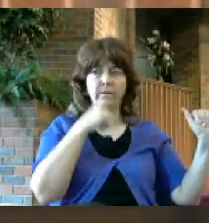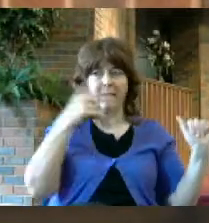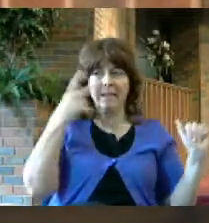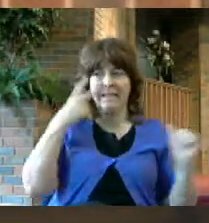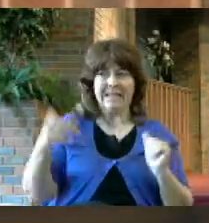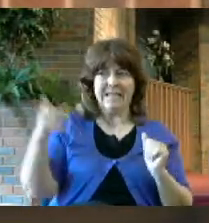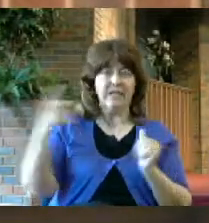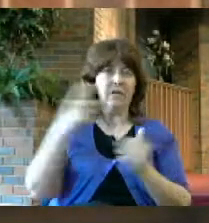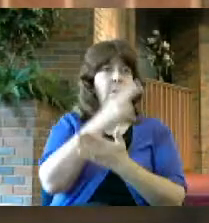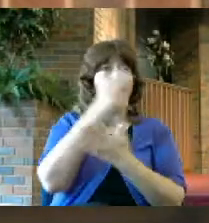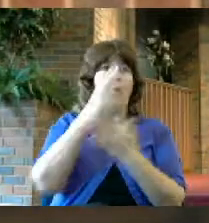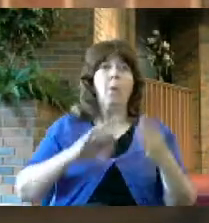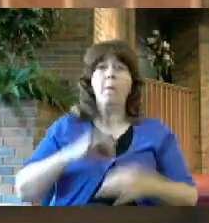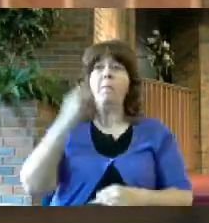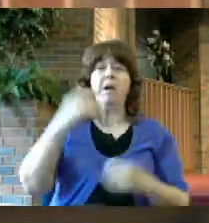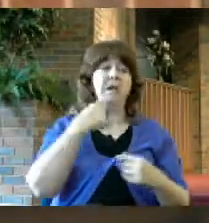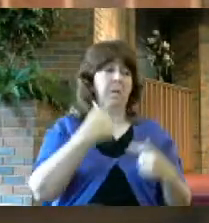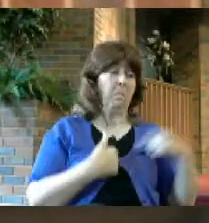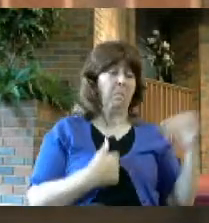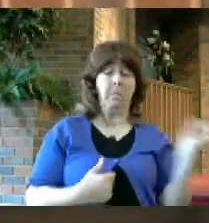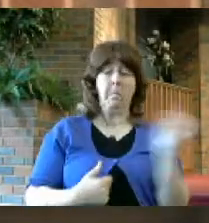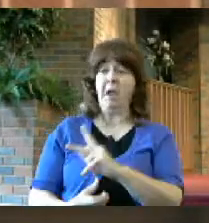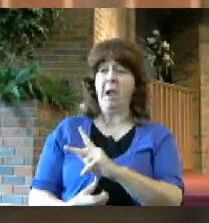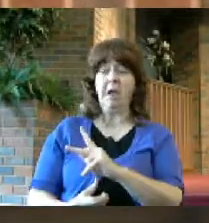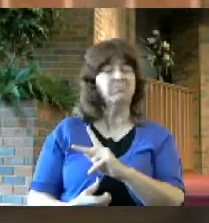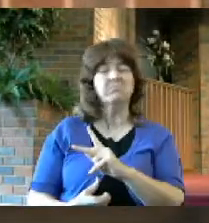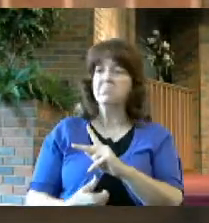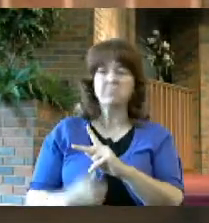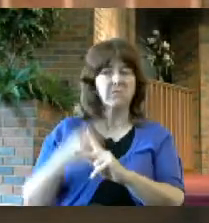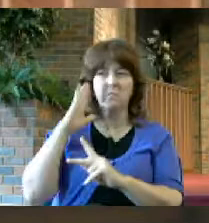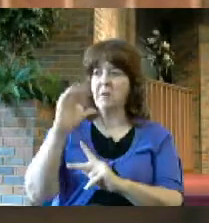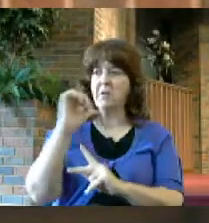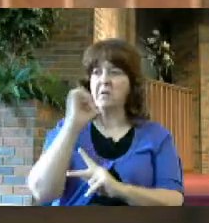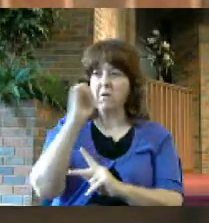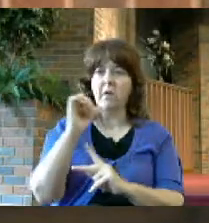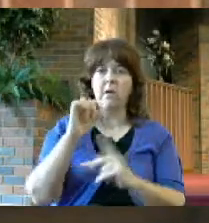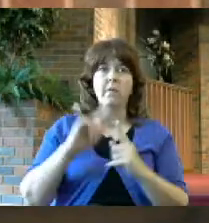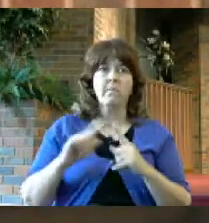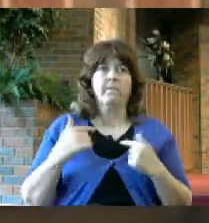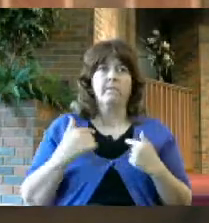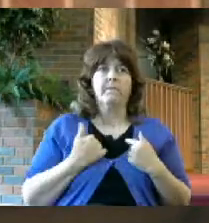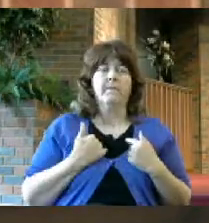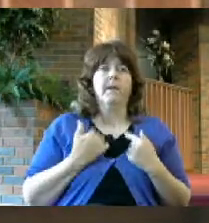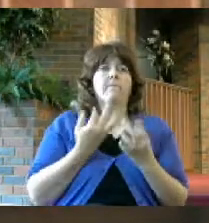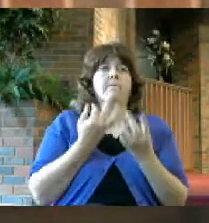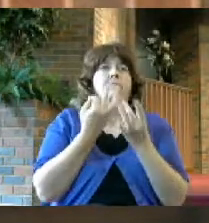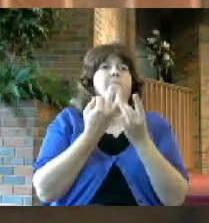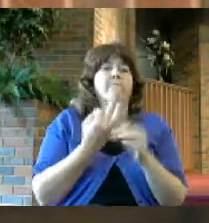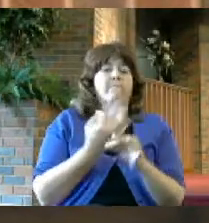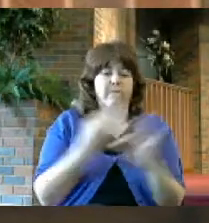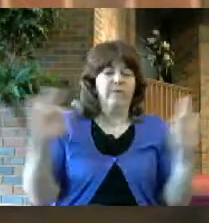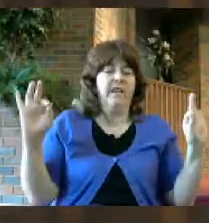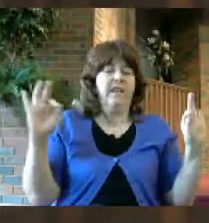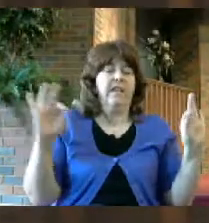longer. But he said, I am free of the blood of all men because I have declared unto